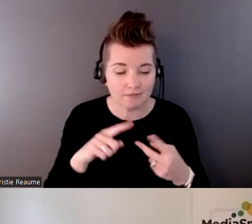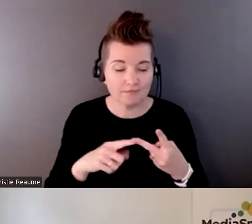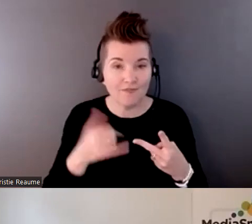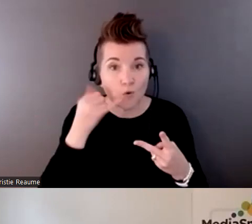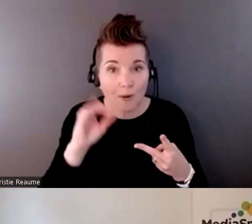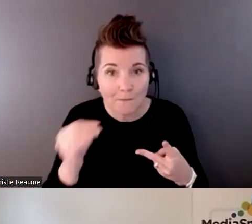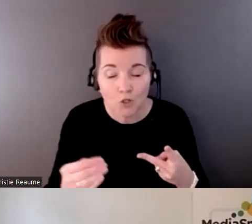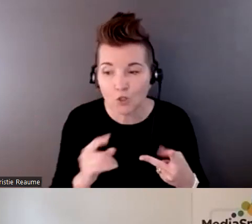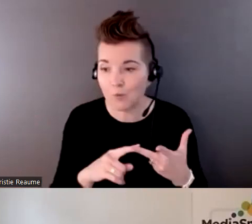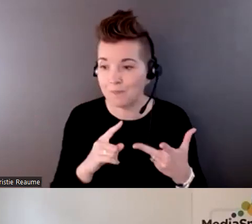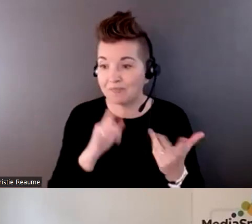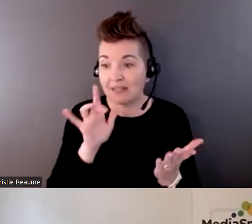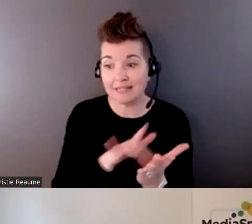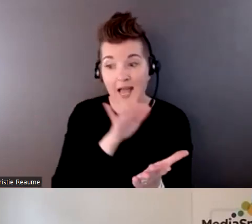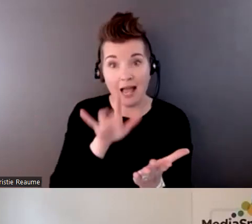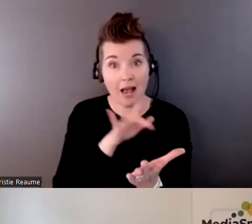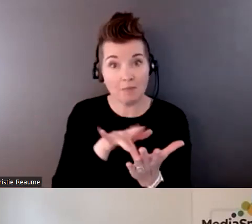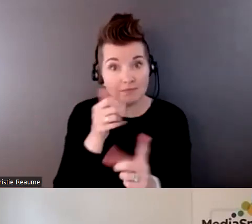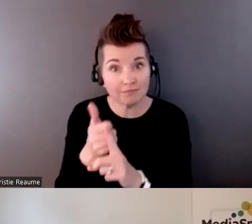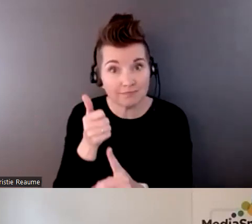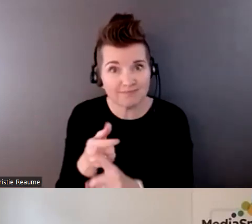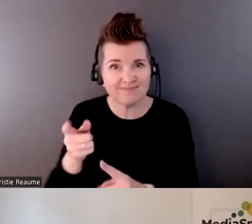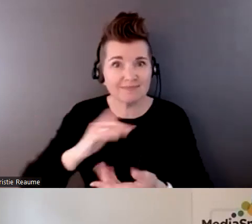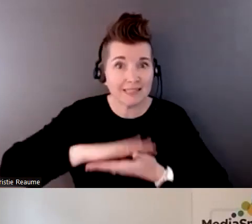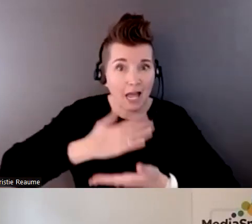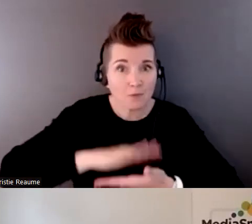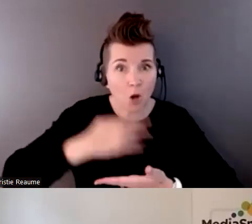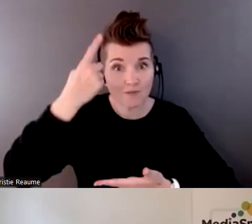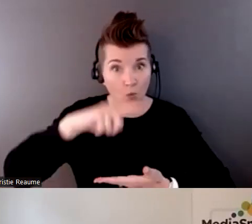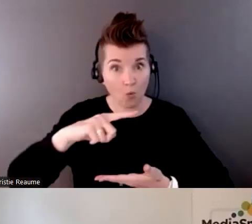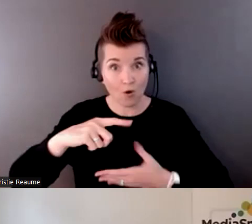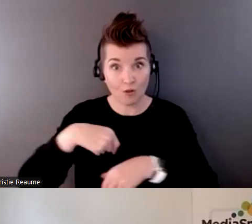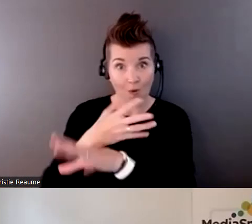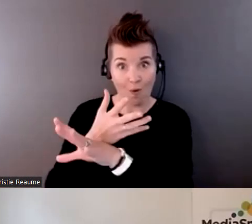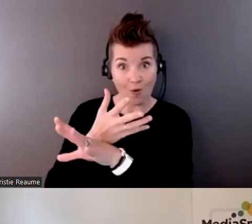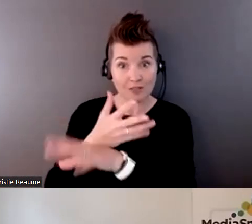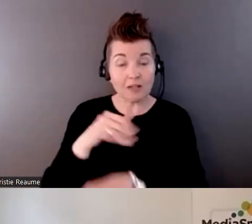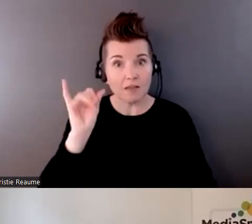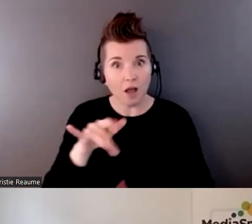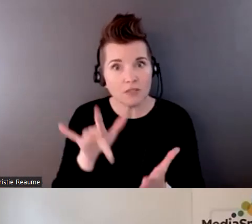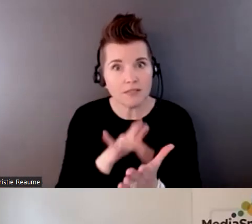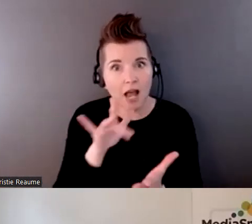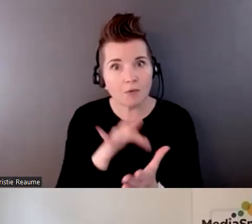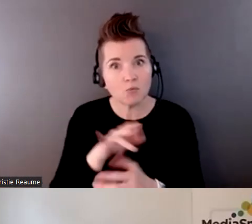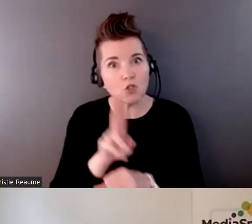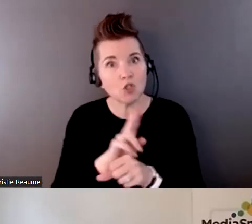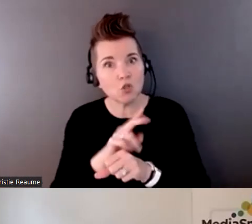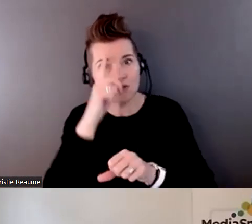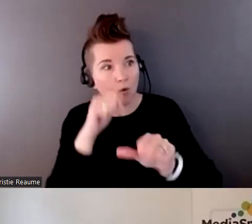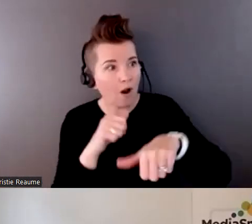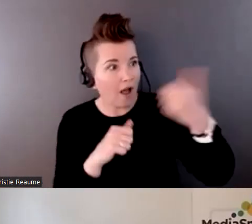the the tablets or the laptops that were being used for the calls were also the tablets that were being used for